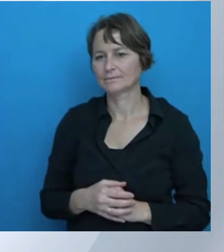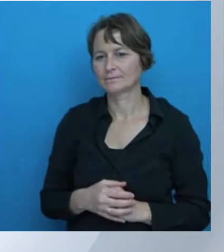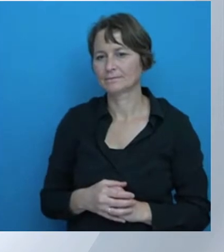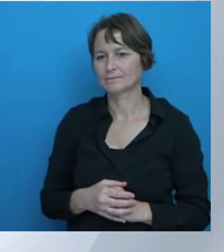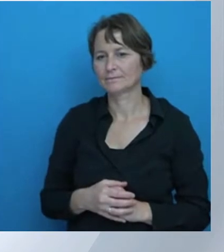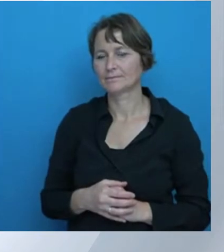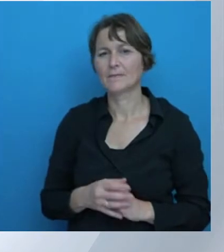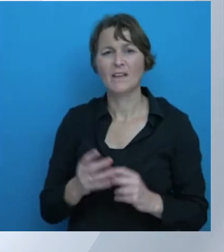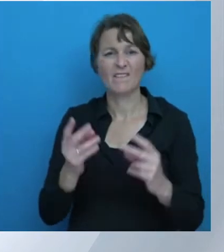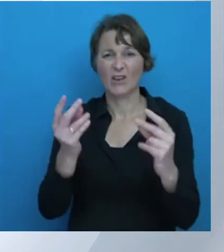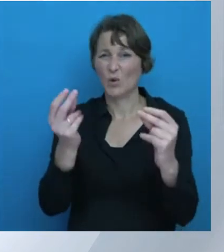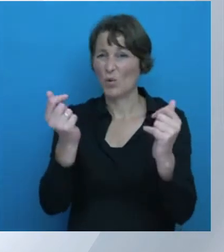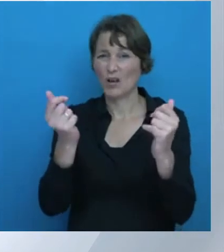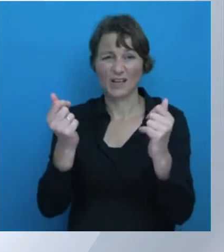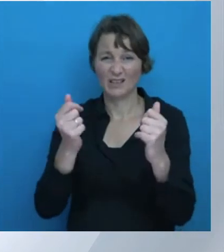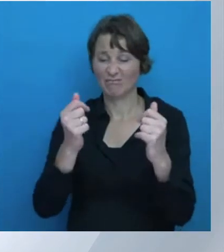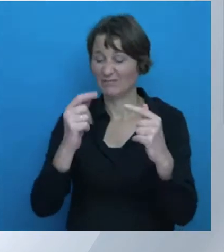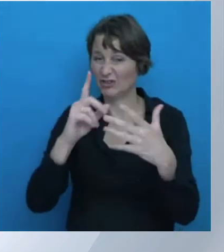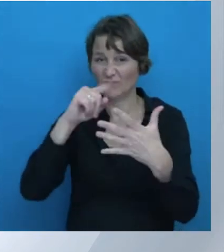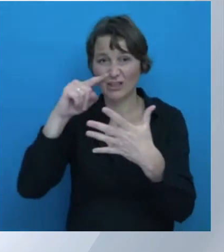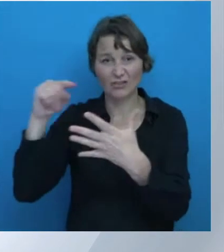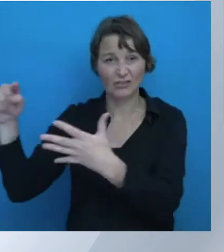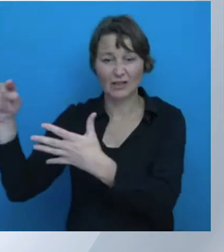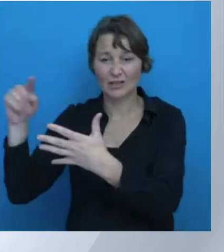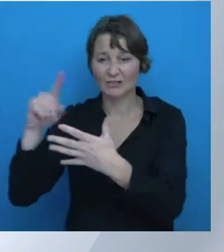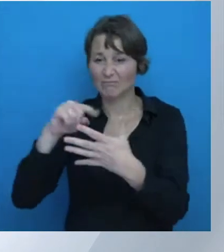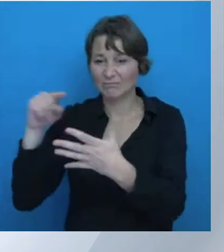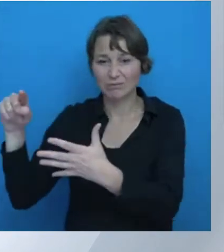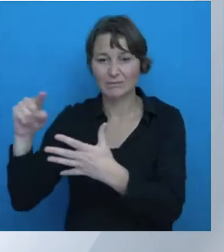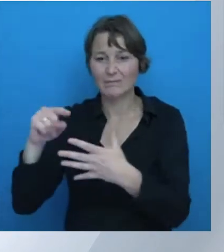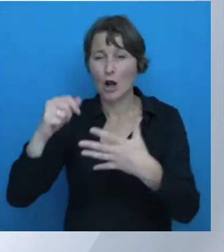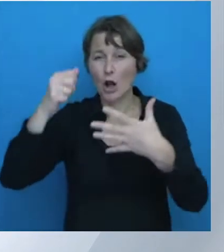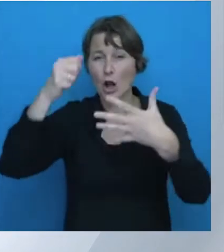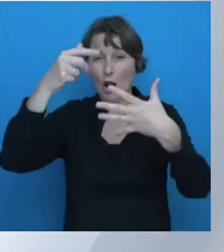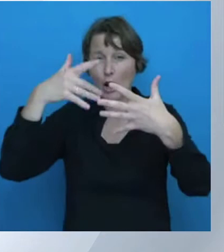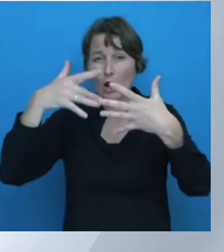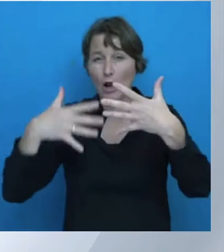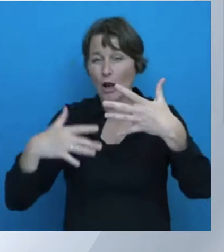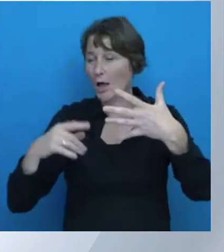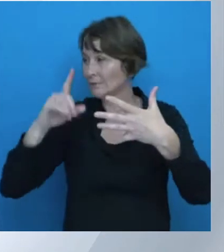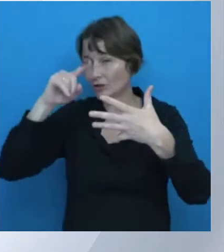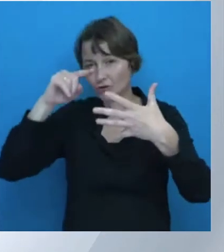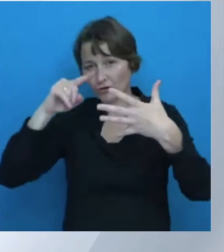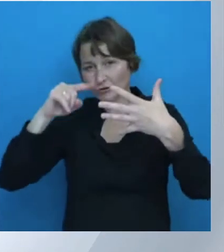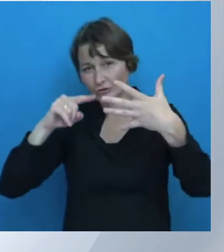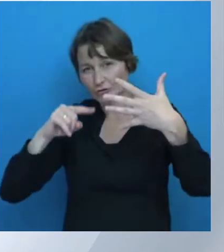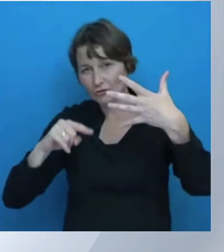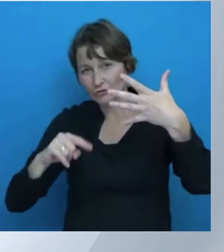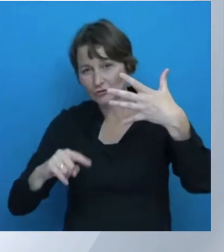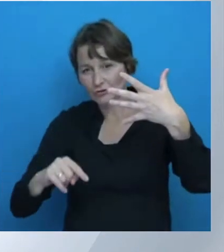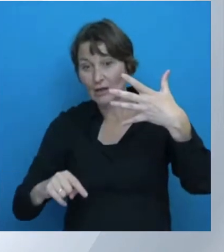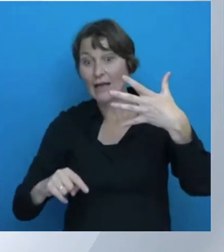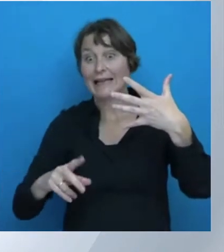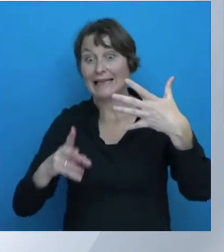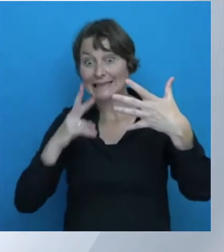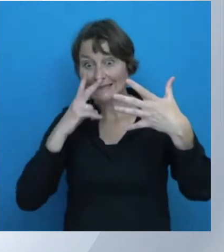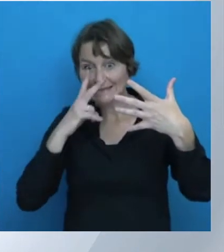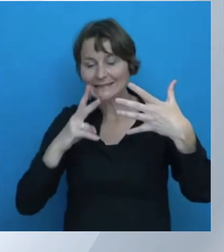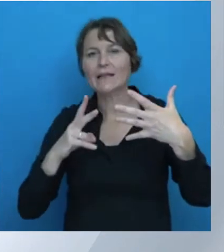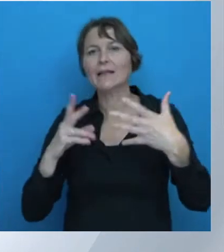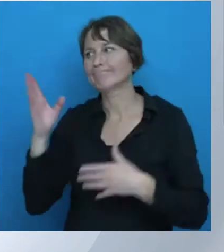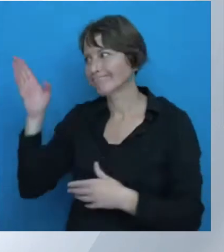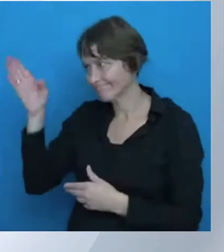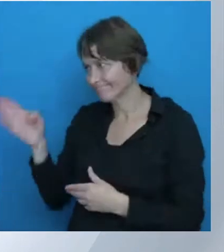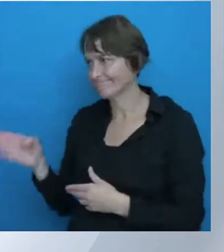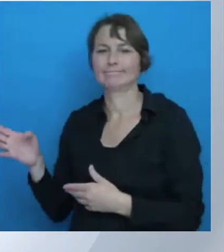quickly, 44 issues, color contrast, no language, image alt, and it shows me it on the actual website. Now I can go here